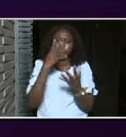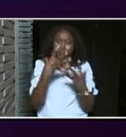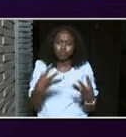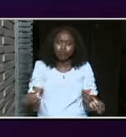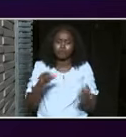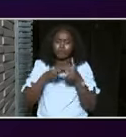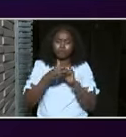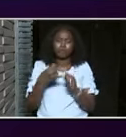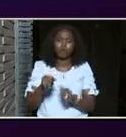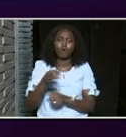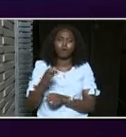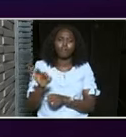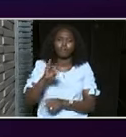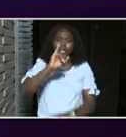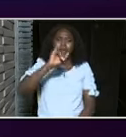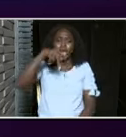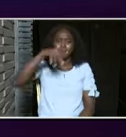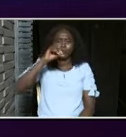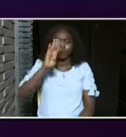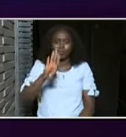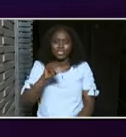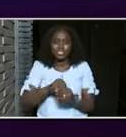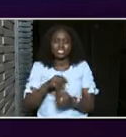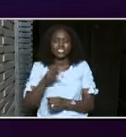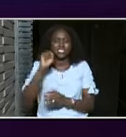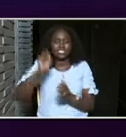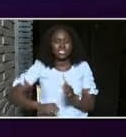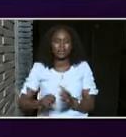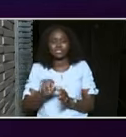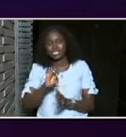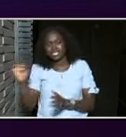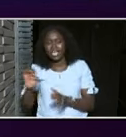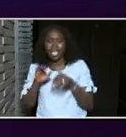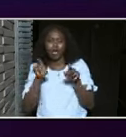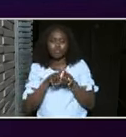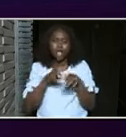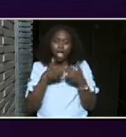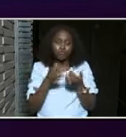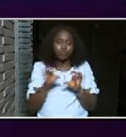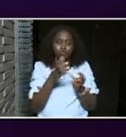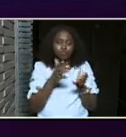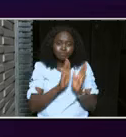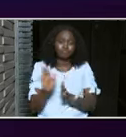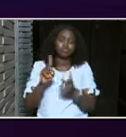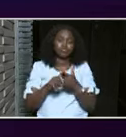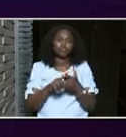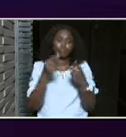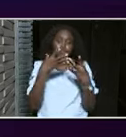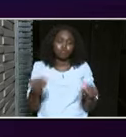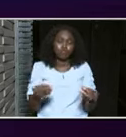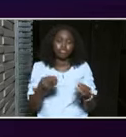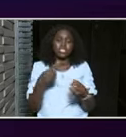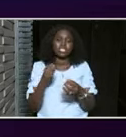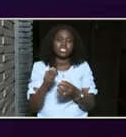the Southeast? And then the second question I have is, how do you intend to resolve the issue of girl child